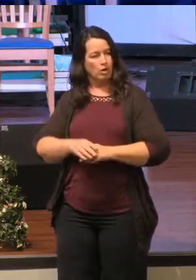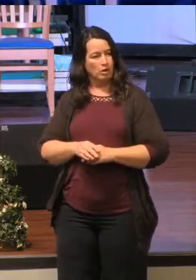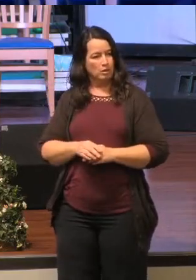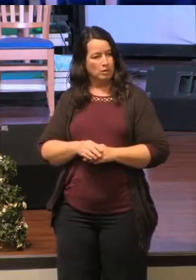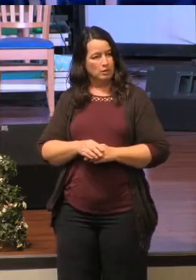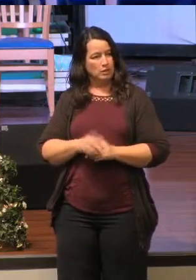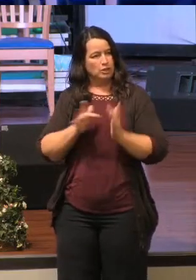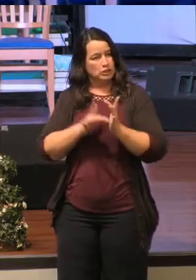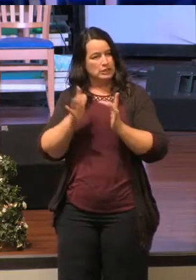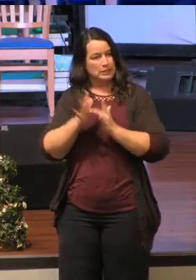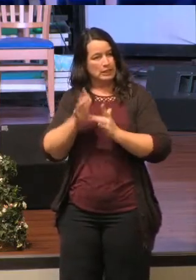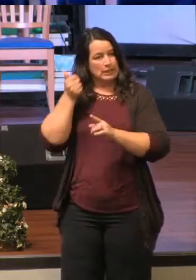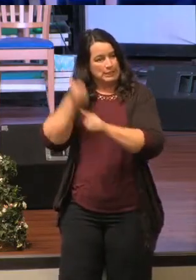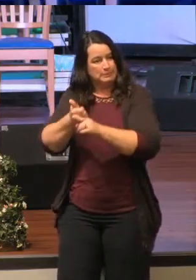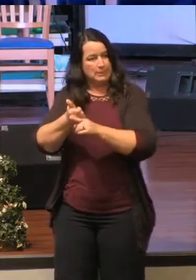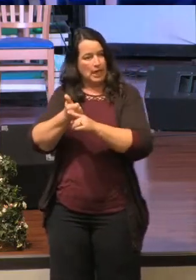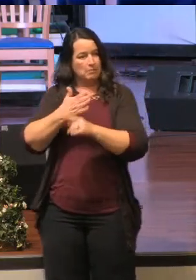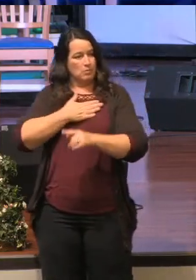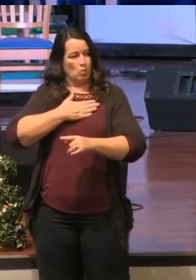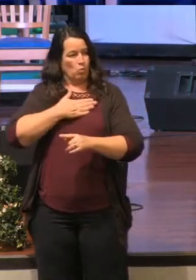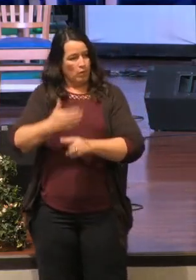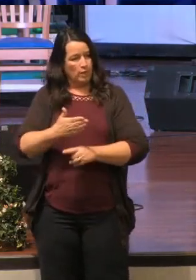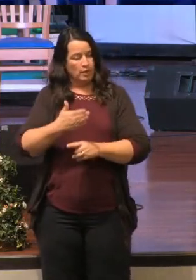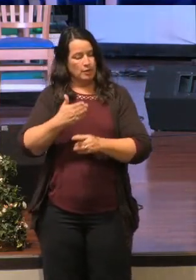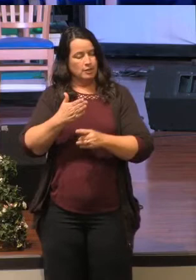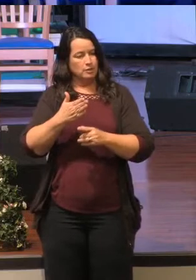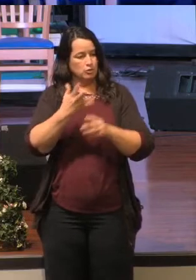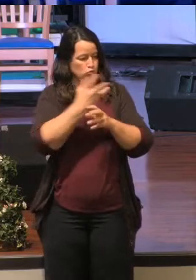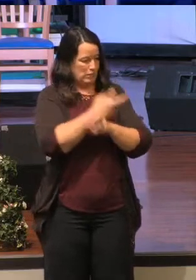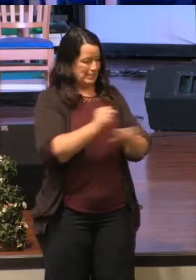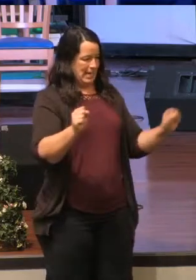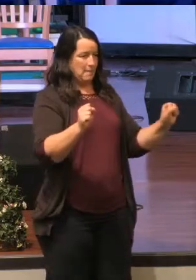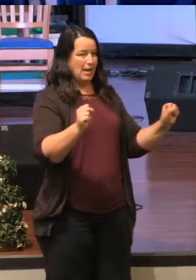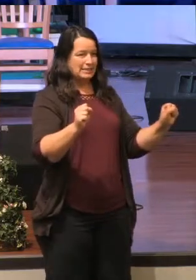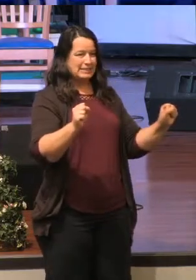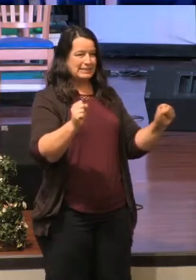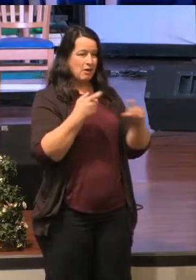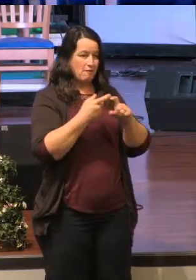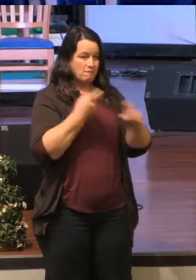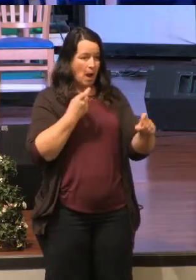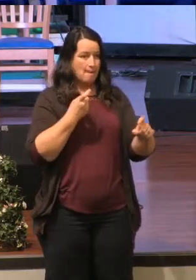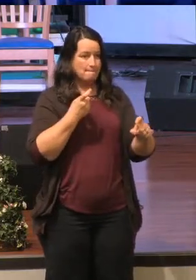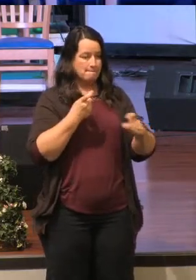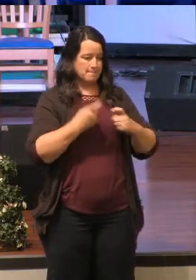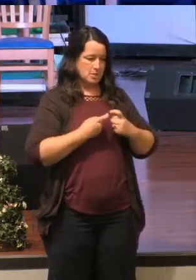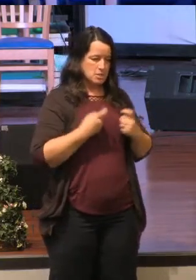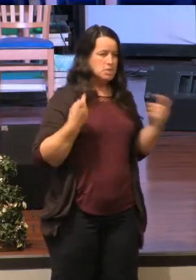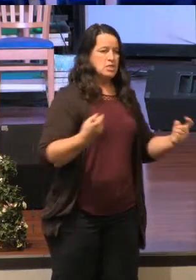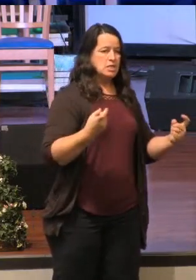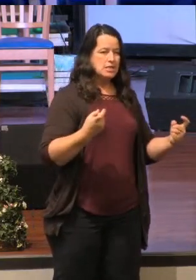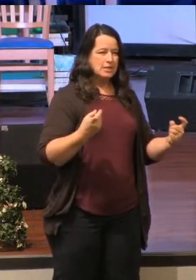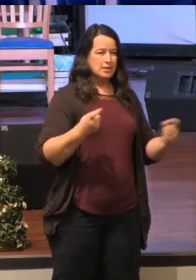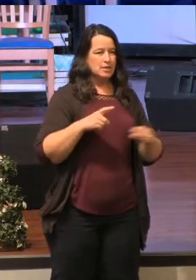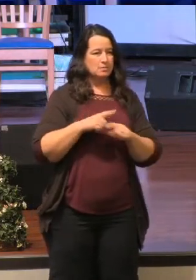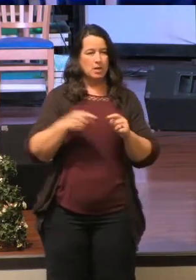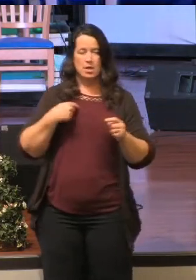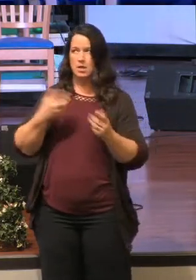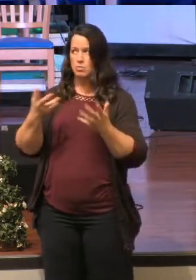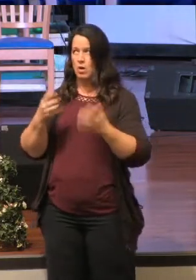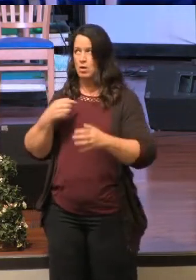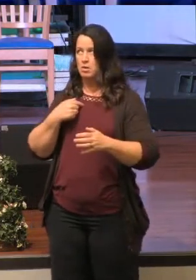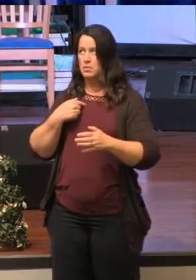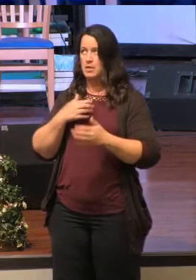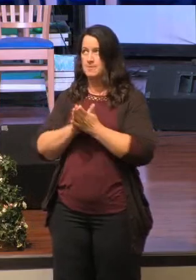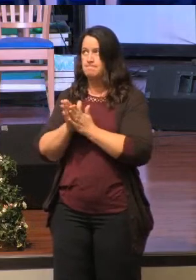for us to redeem us from all iniquity. And here it is, purify unto Himself a peculiar people zealous of good works.